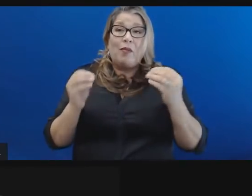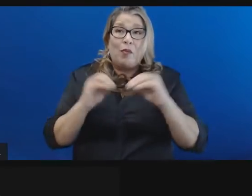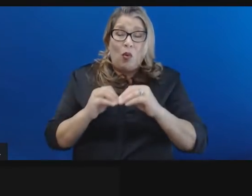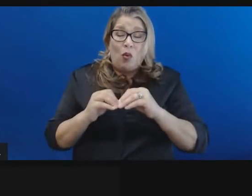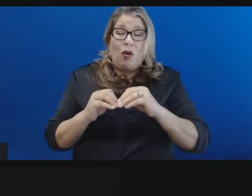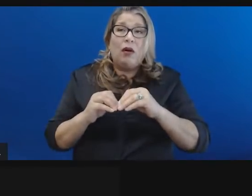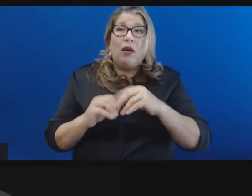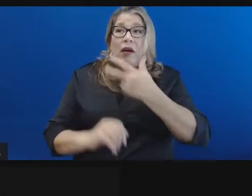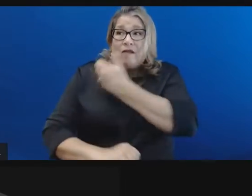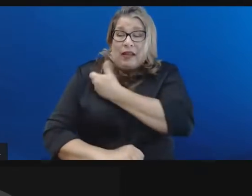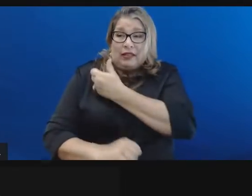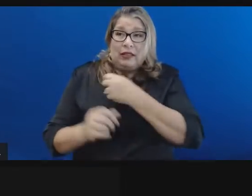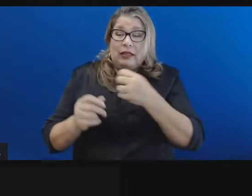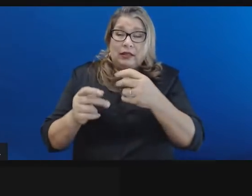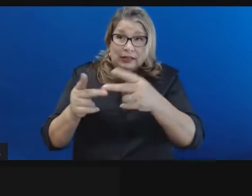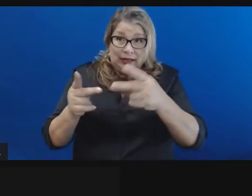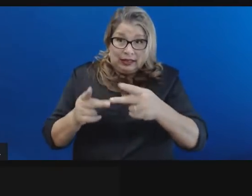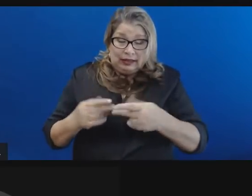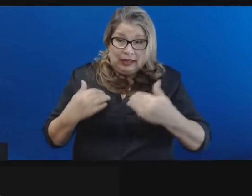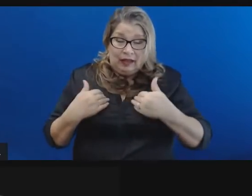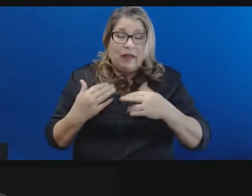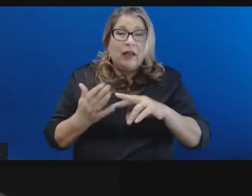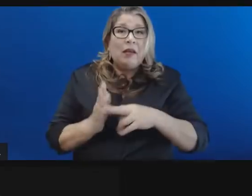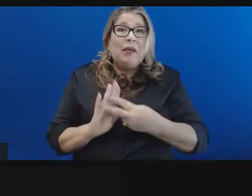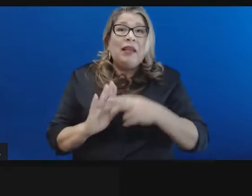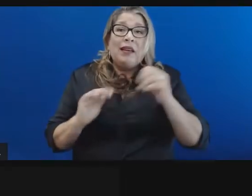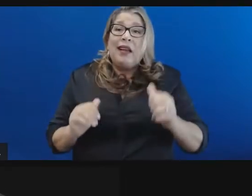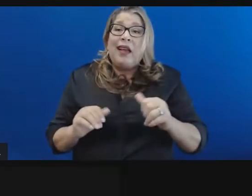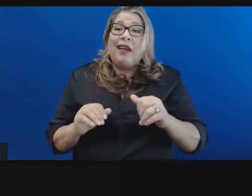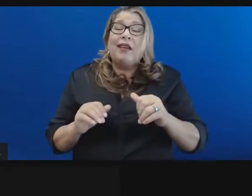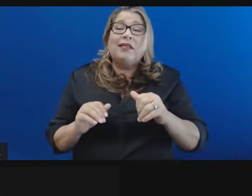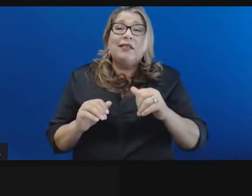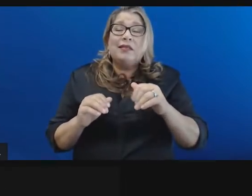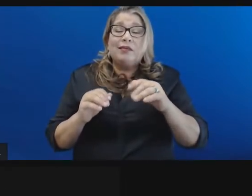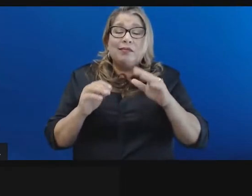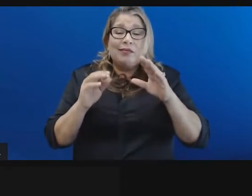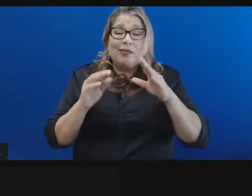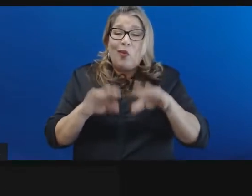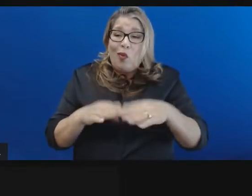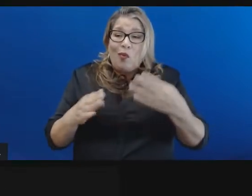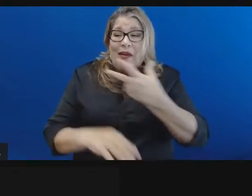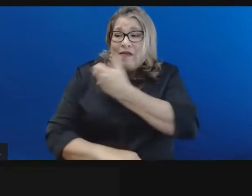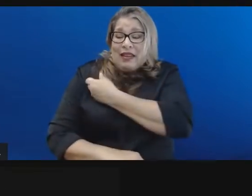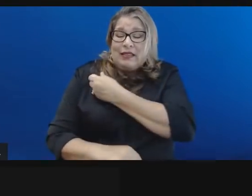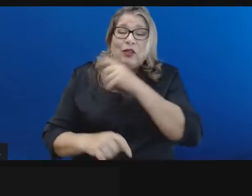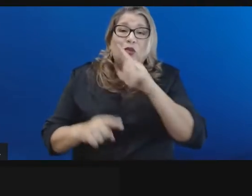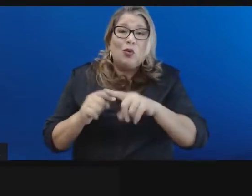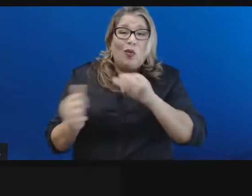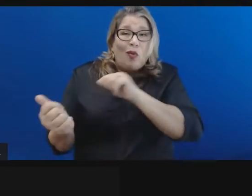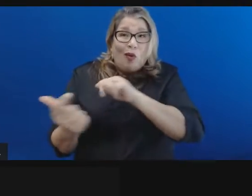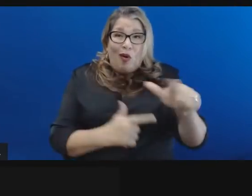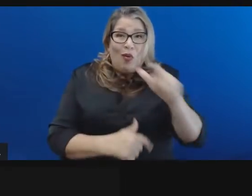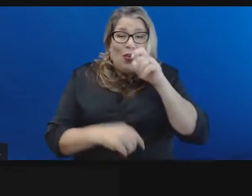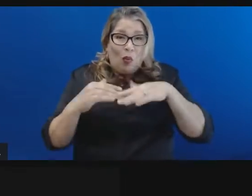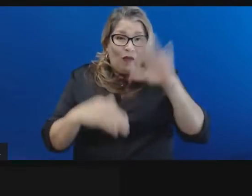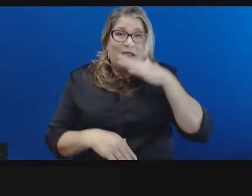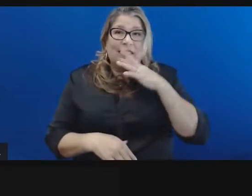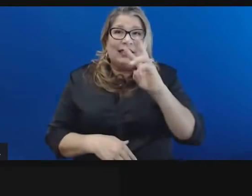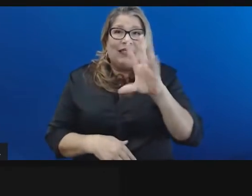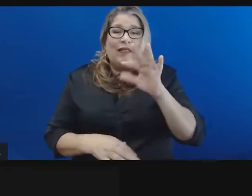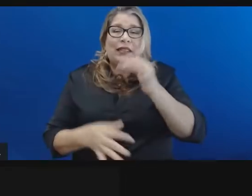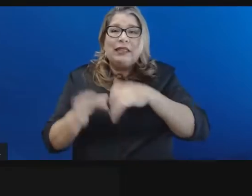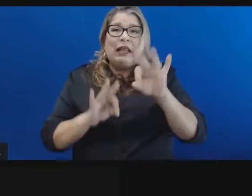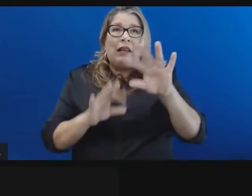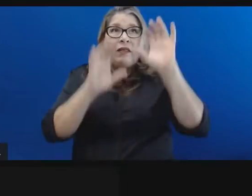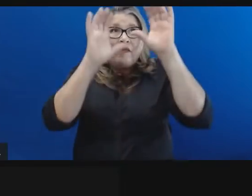to open vaccines to all seniors 65 and over rather than divide seniors into different phases? Yeah, I